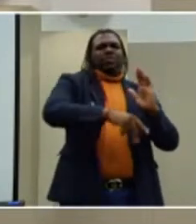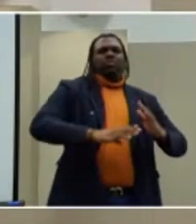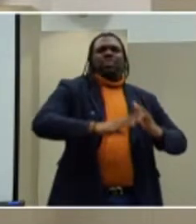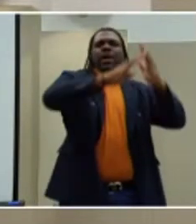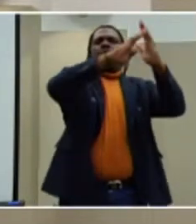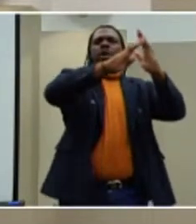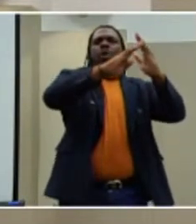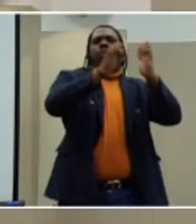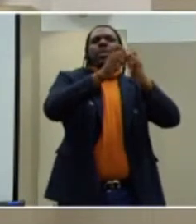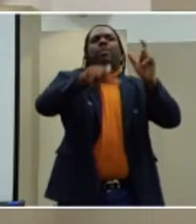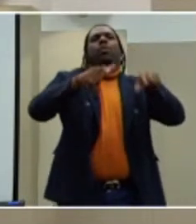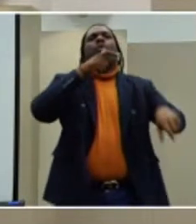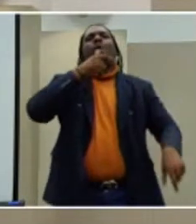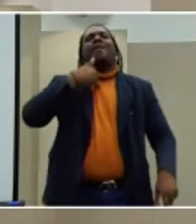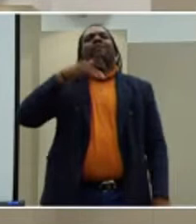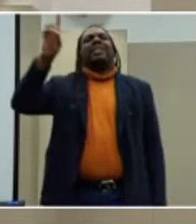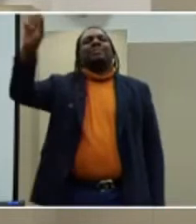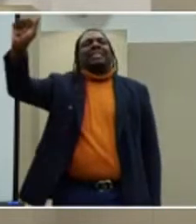with disabilities.